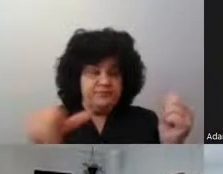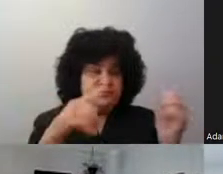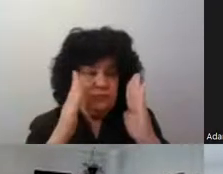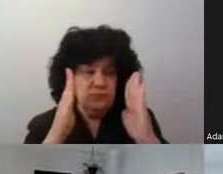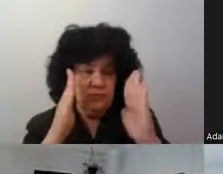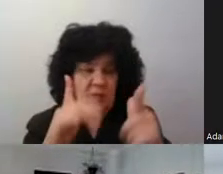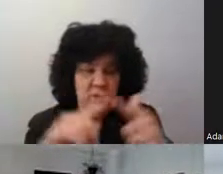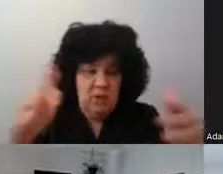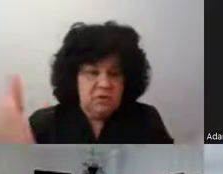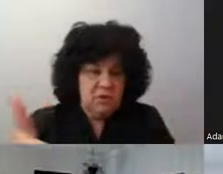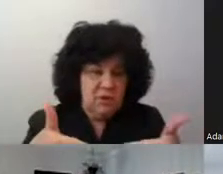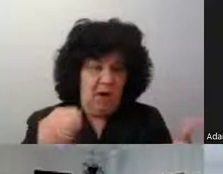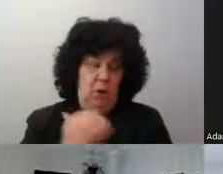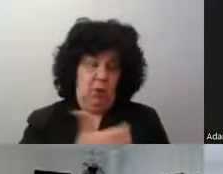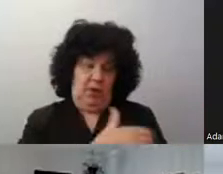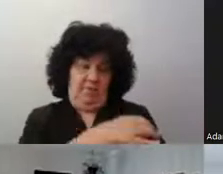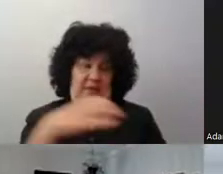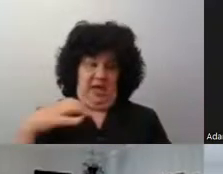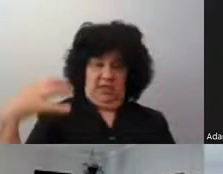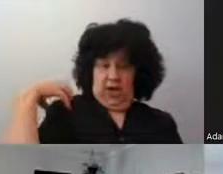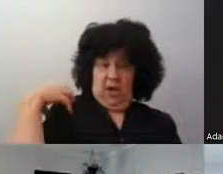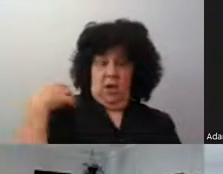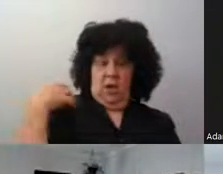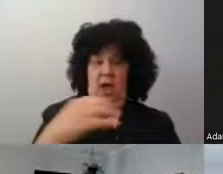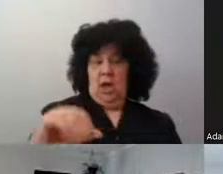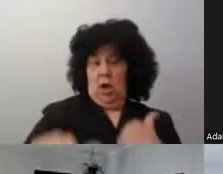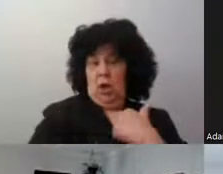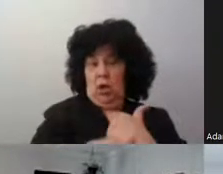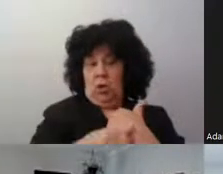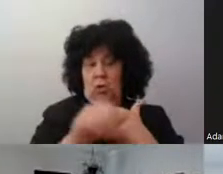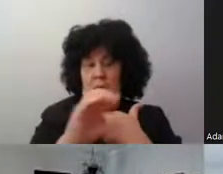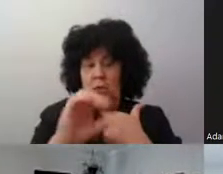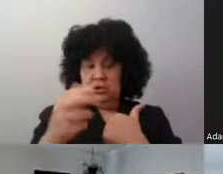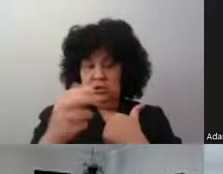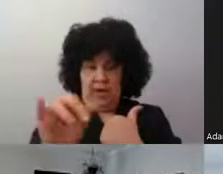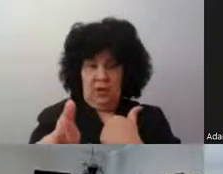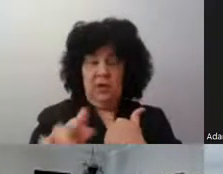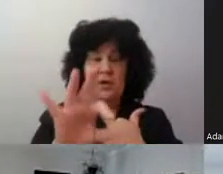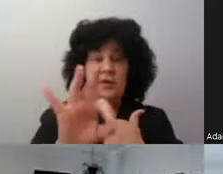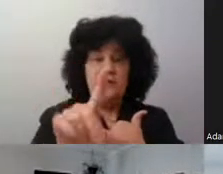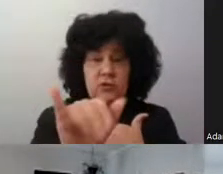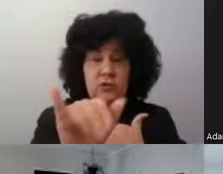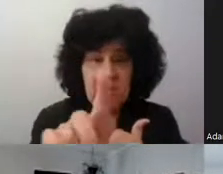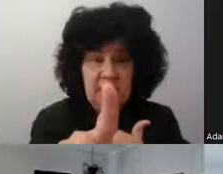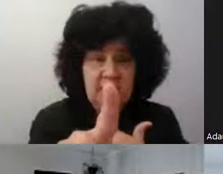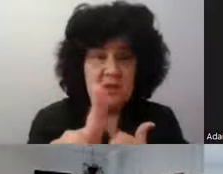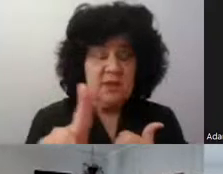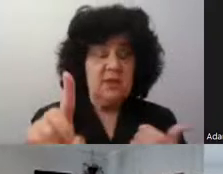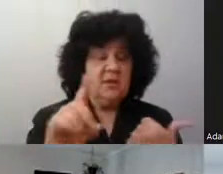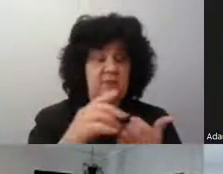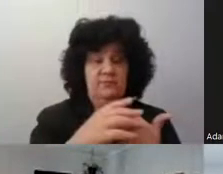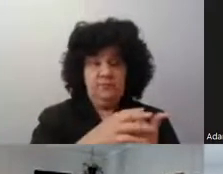introduce our committee chairs and co-chairs. Troy Cribb, who is our committee chair, and Cassius Butts, who is our